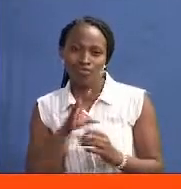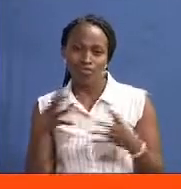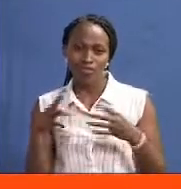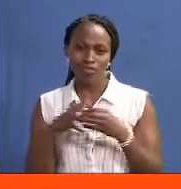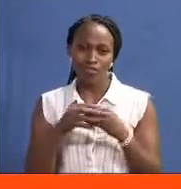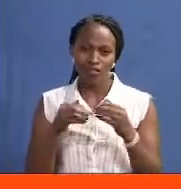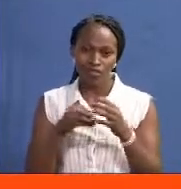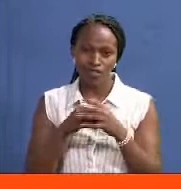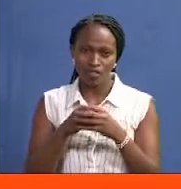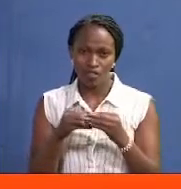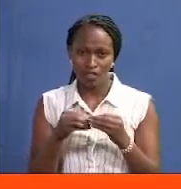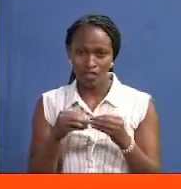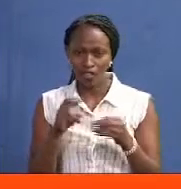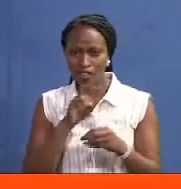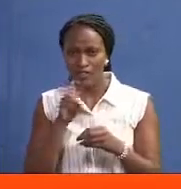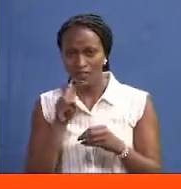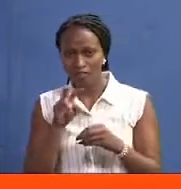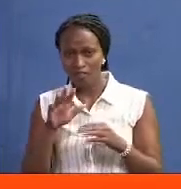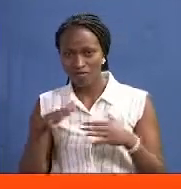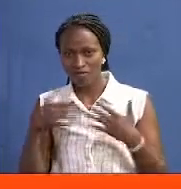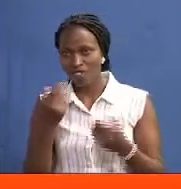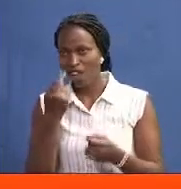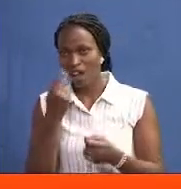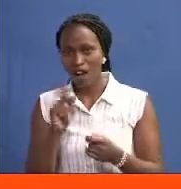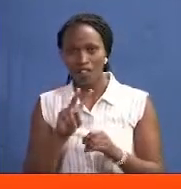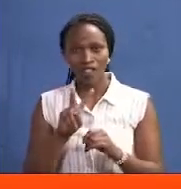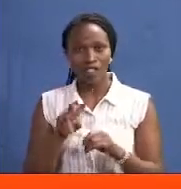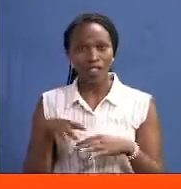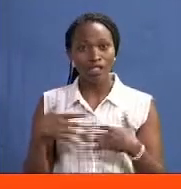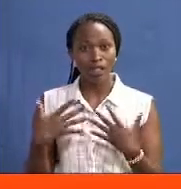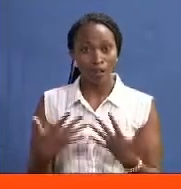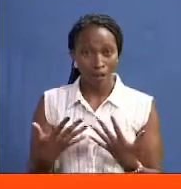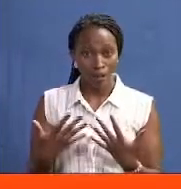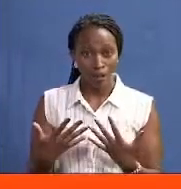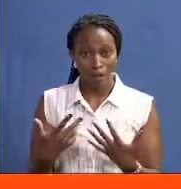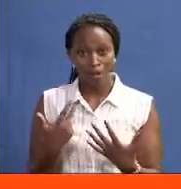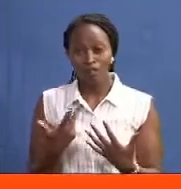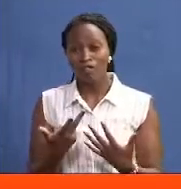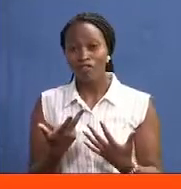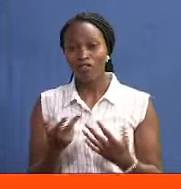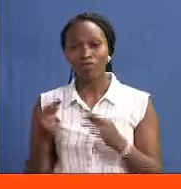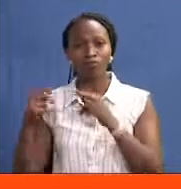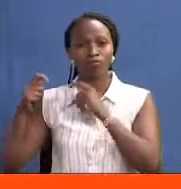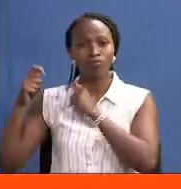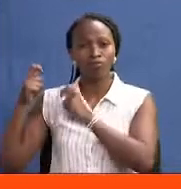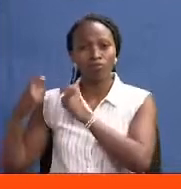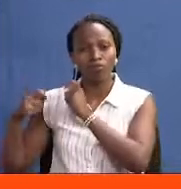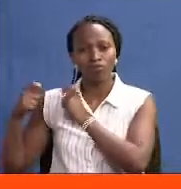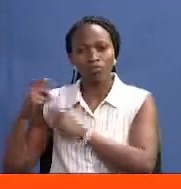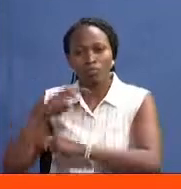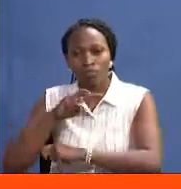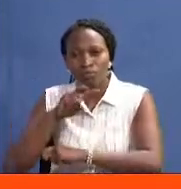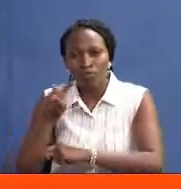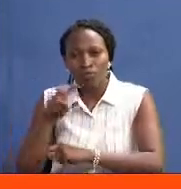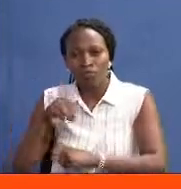and open channels for viewers' opinion, what does this opening of the floodgates mean for traditional? And to shed some light in this,